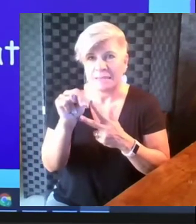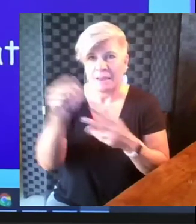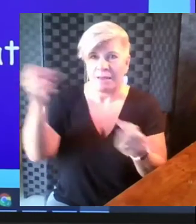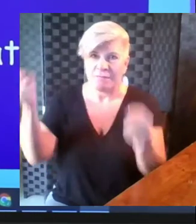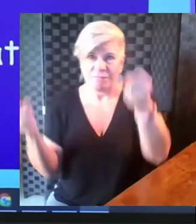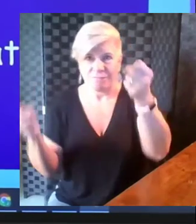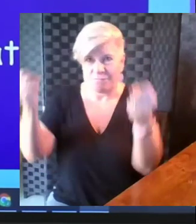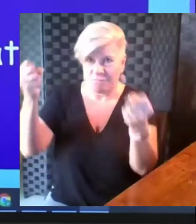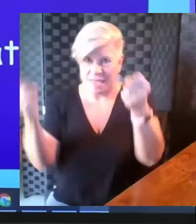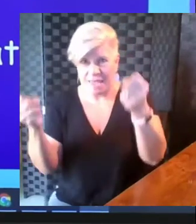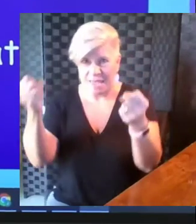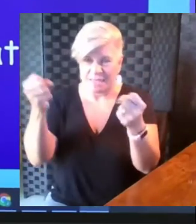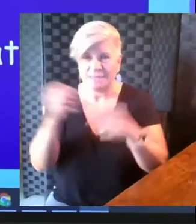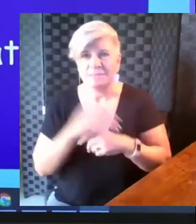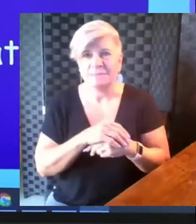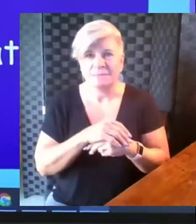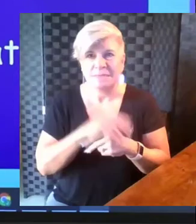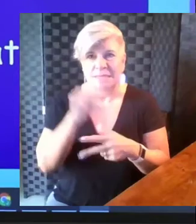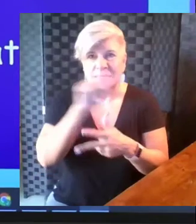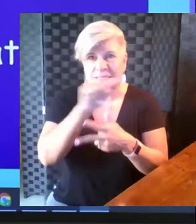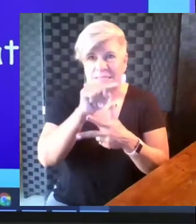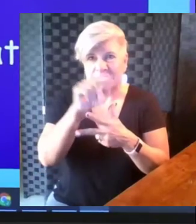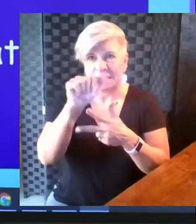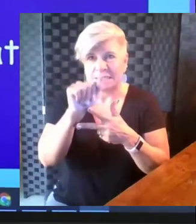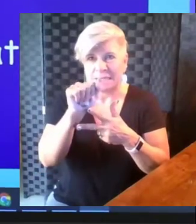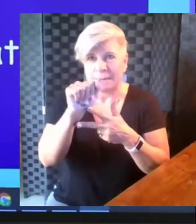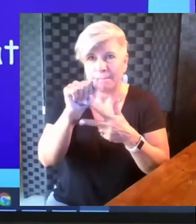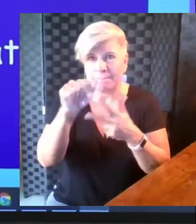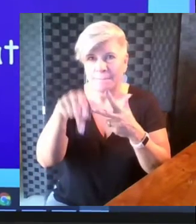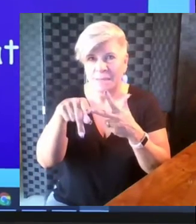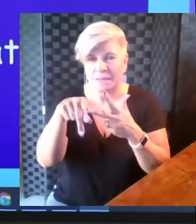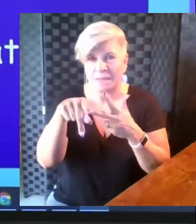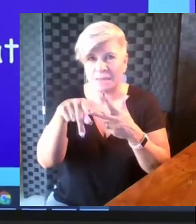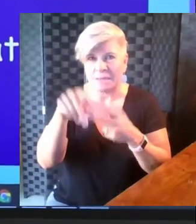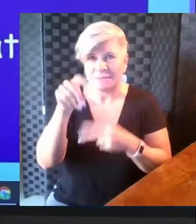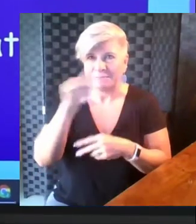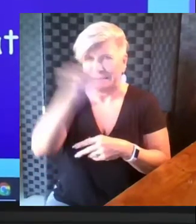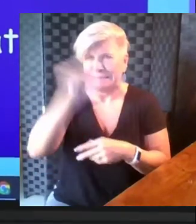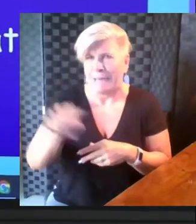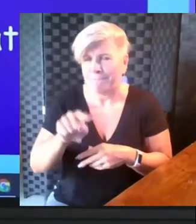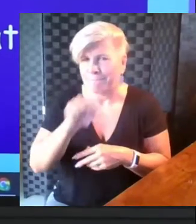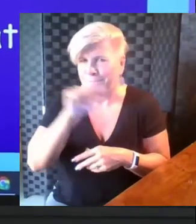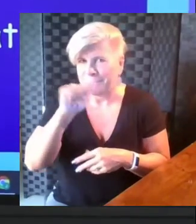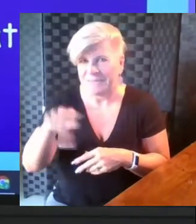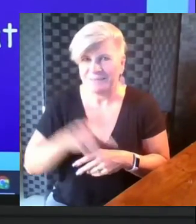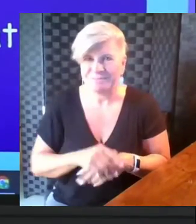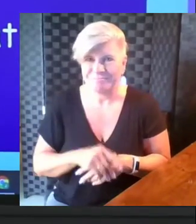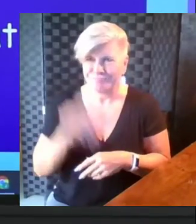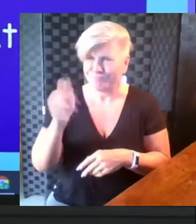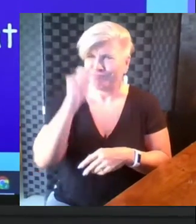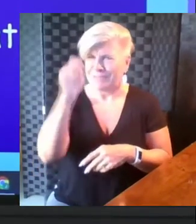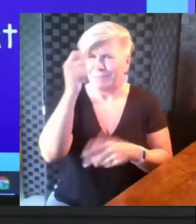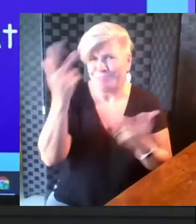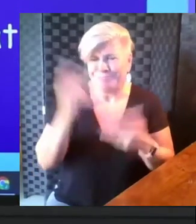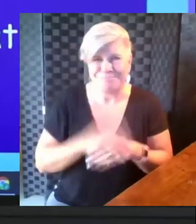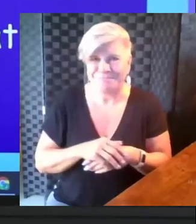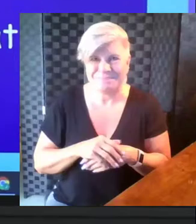an, van, zap, zap. Now read them